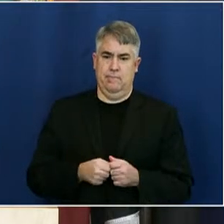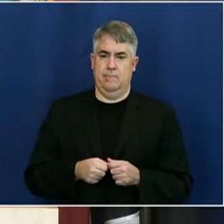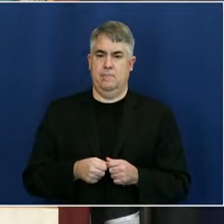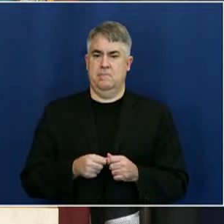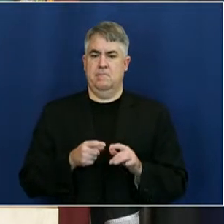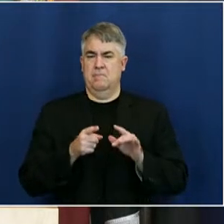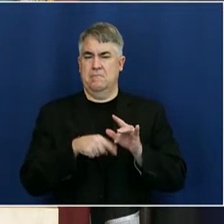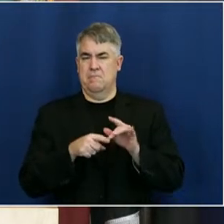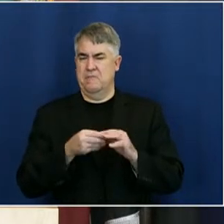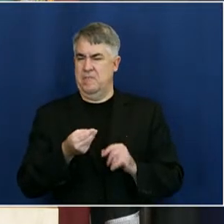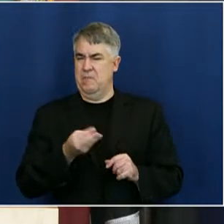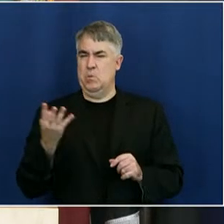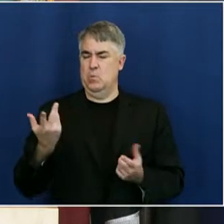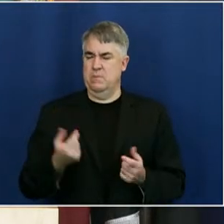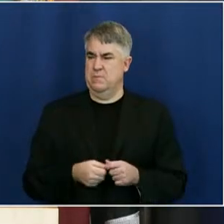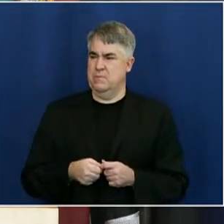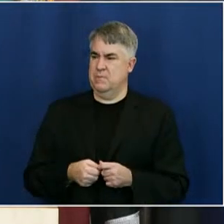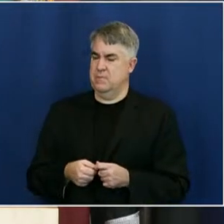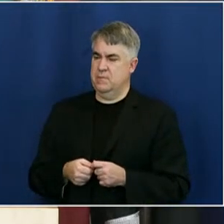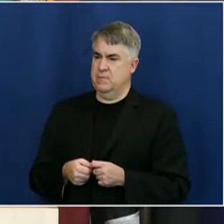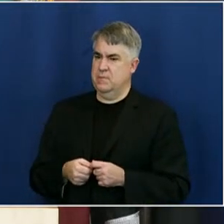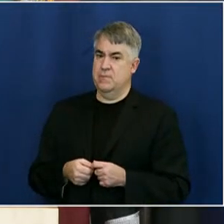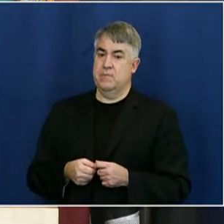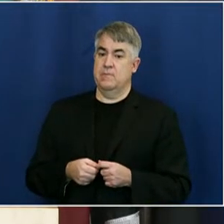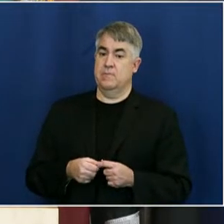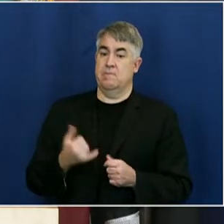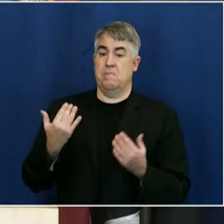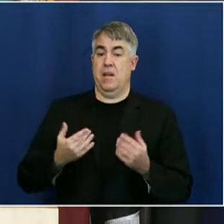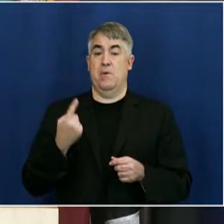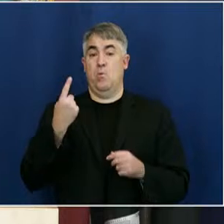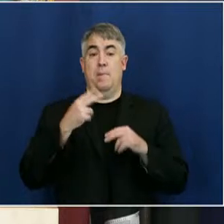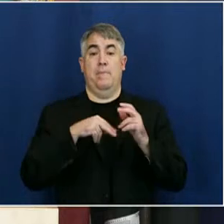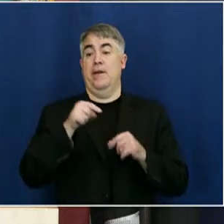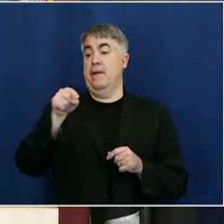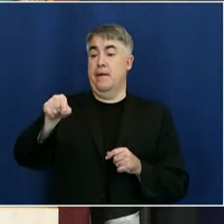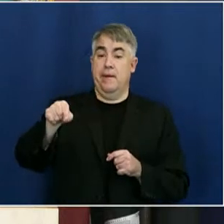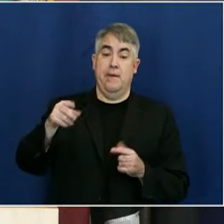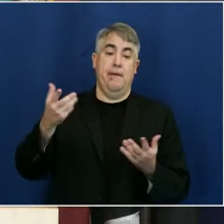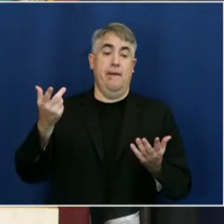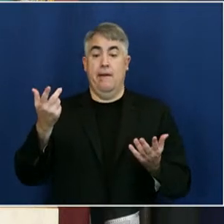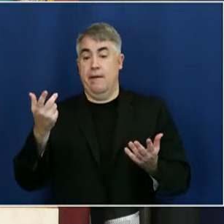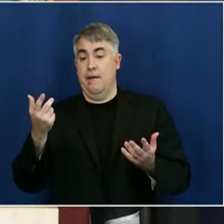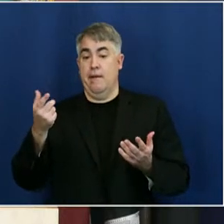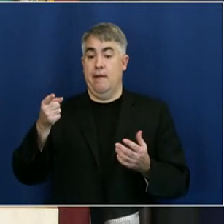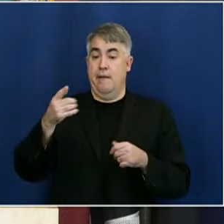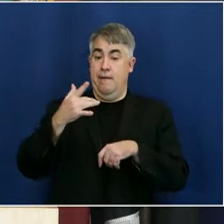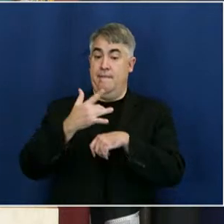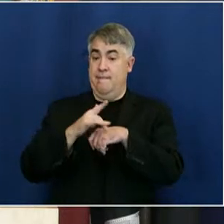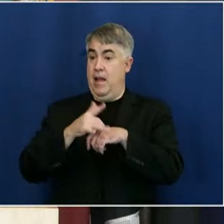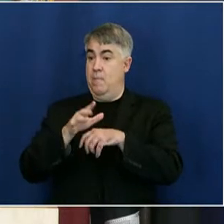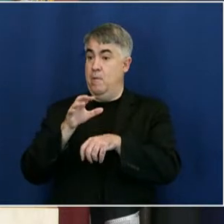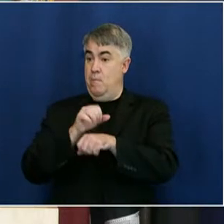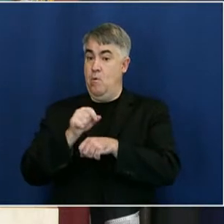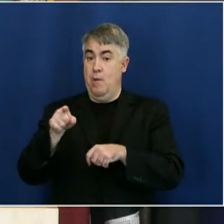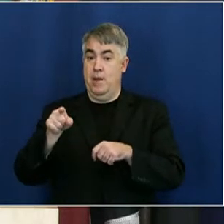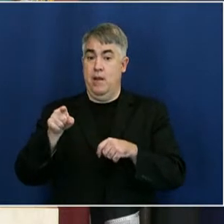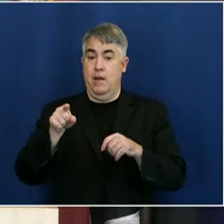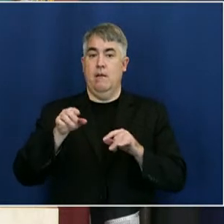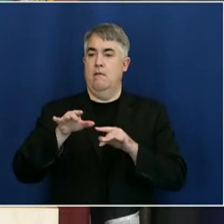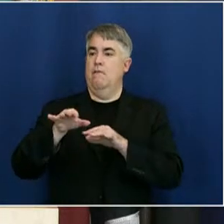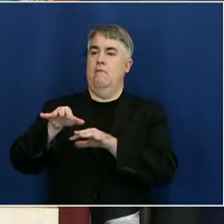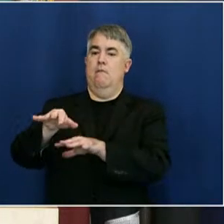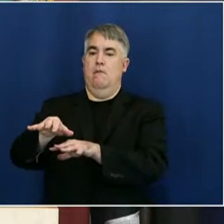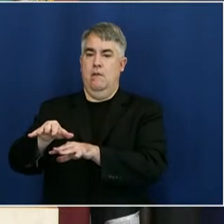do see a lot of cases of, one site, people say, well, there's open appointments or, they're not being filled, but generally those catch